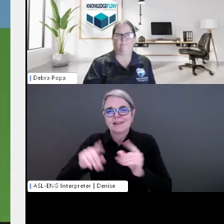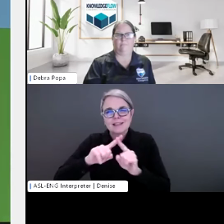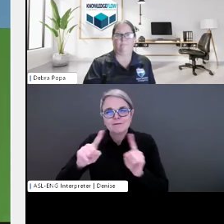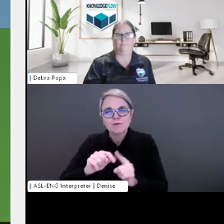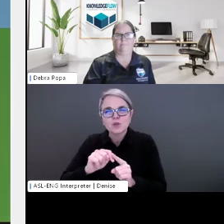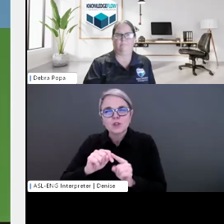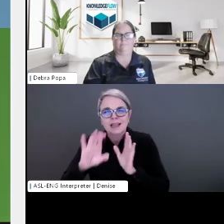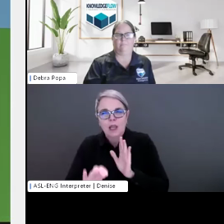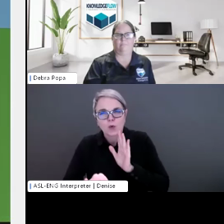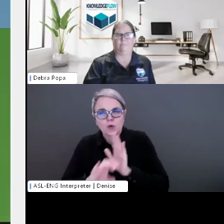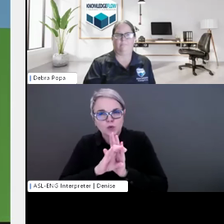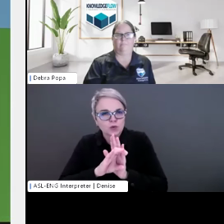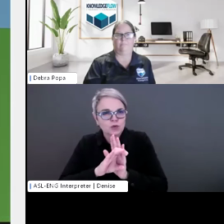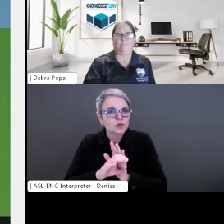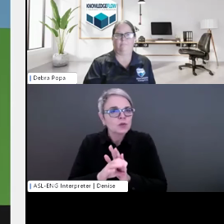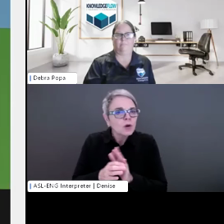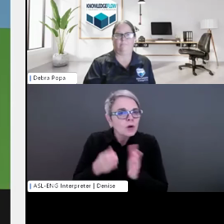letter.